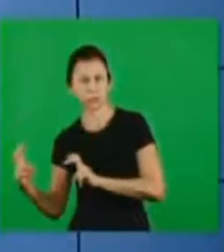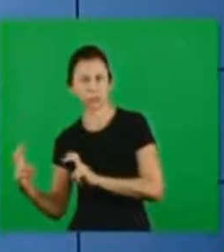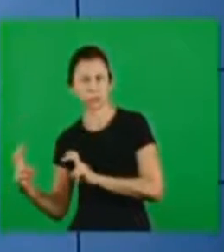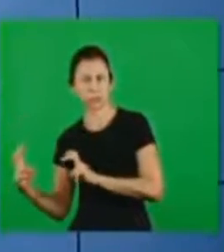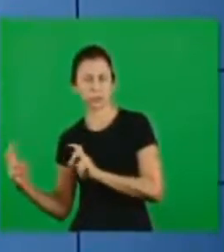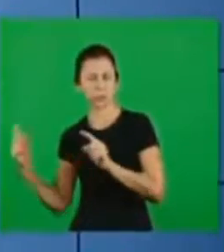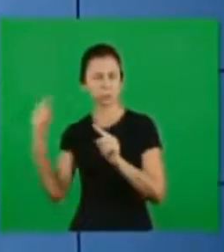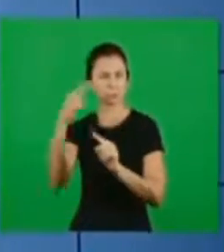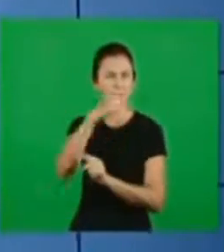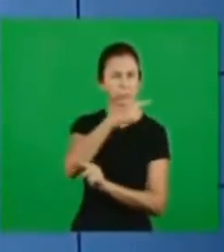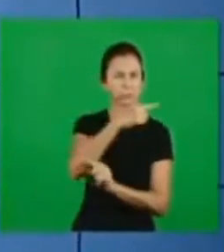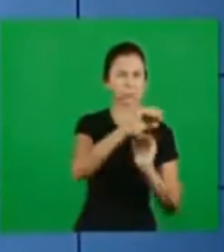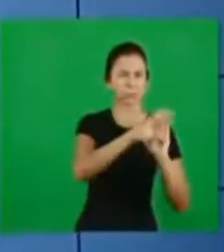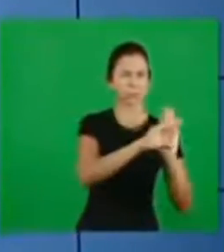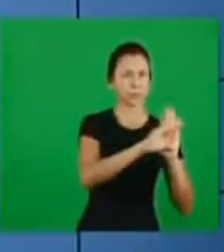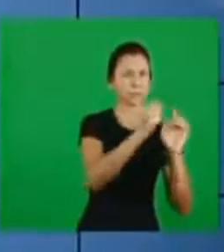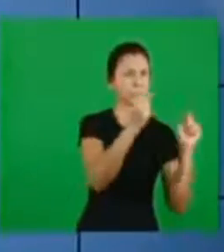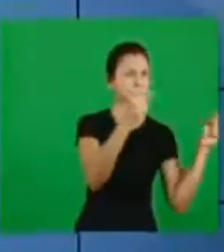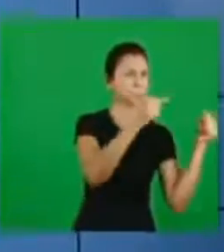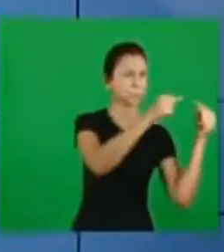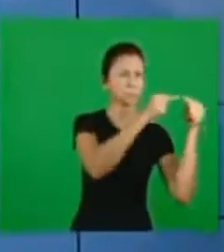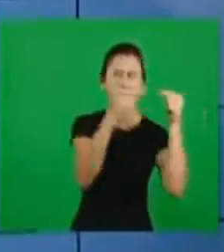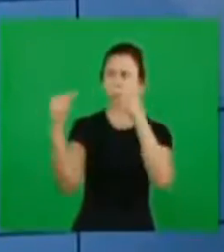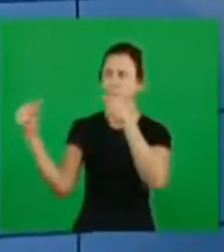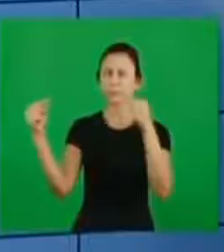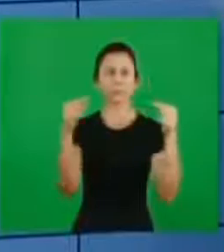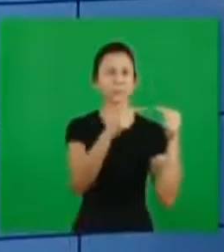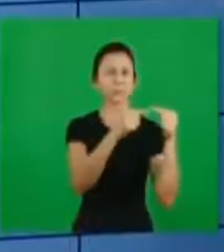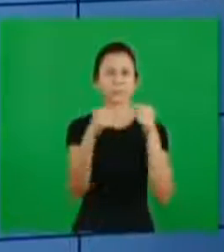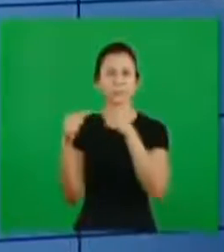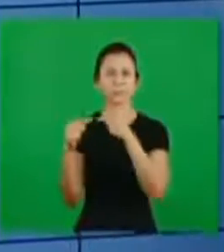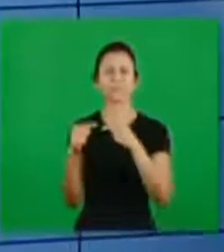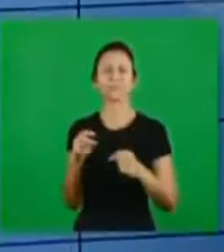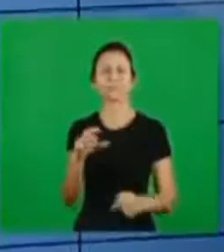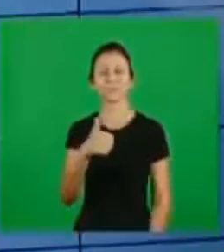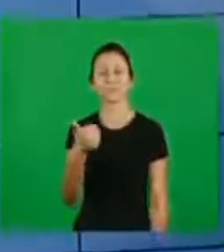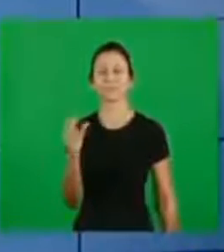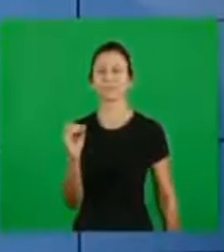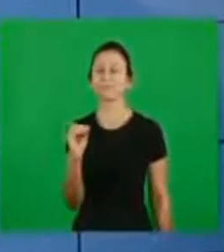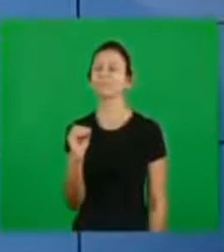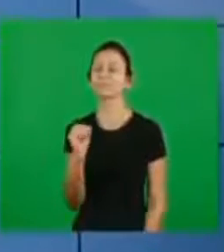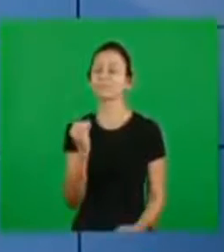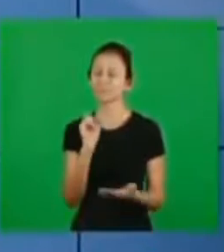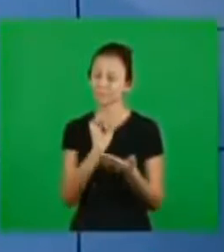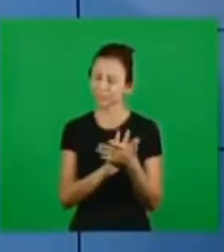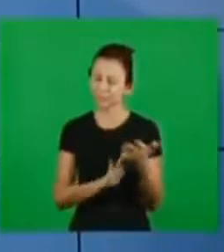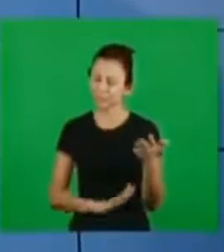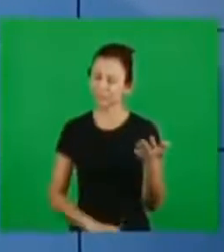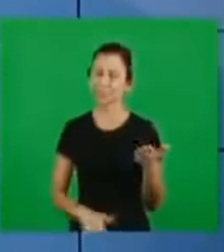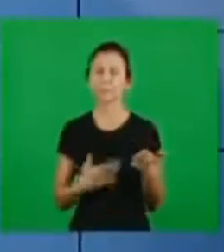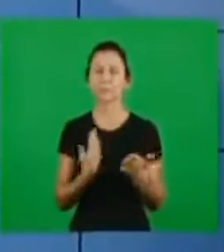on chapter 1 when they are mentioned there. So you're going to have 10 minutes to work